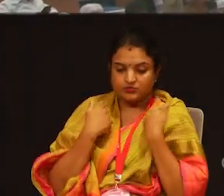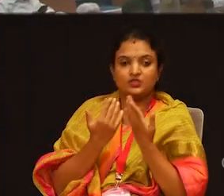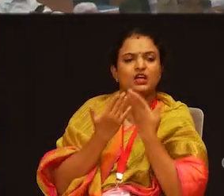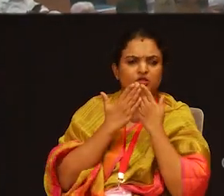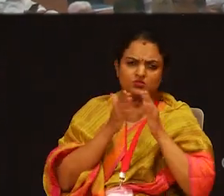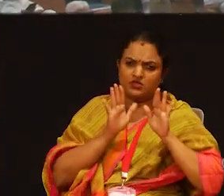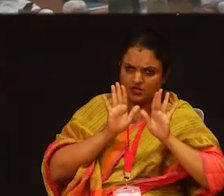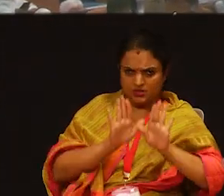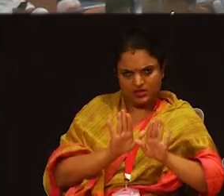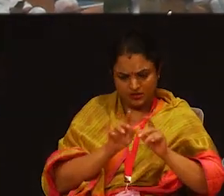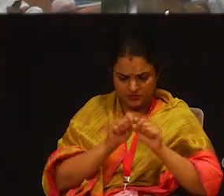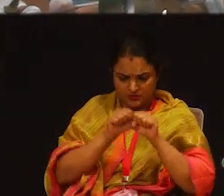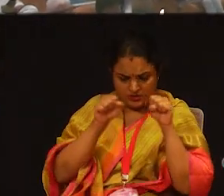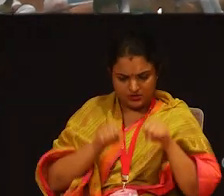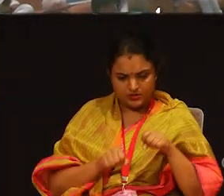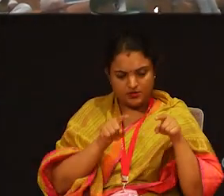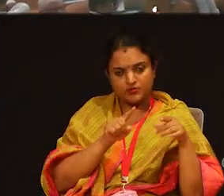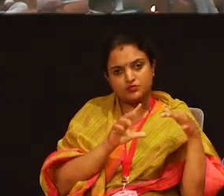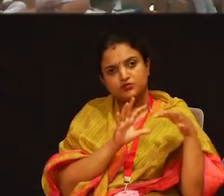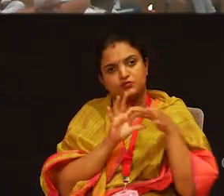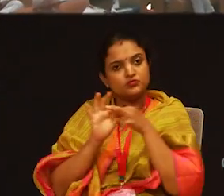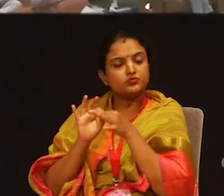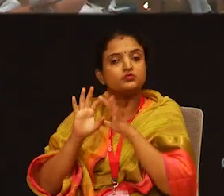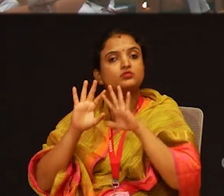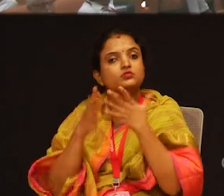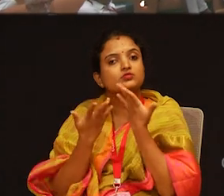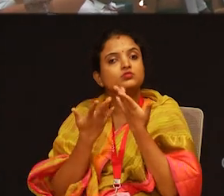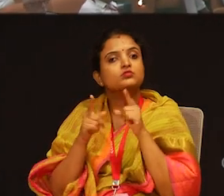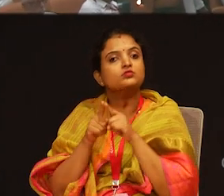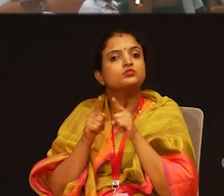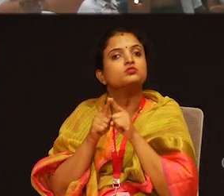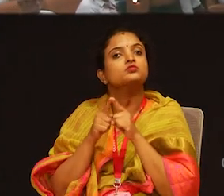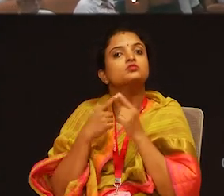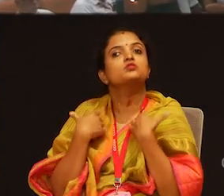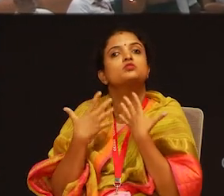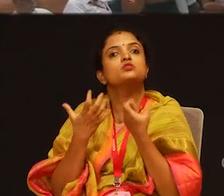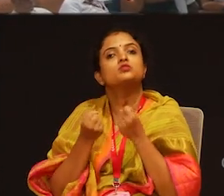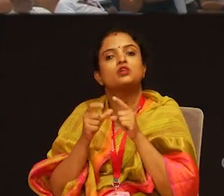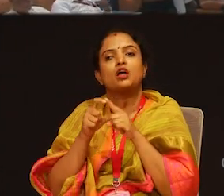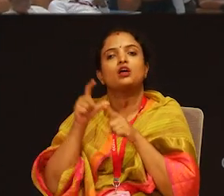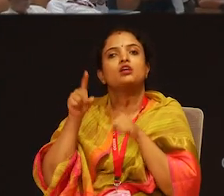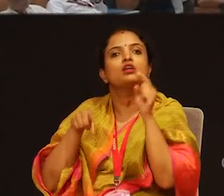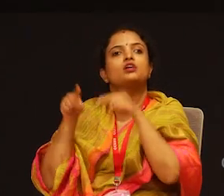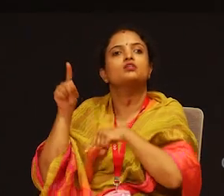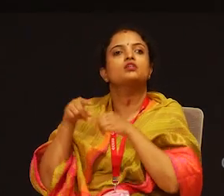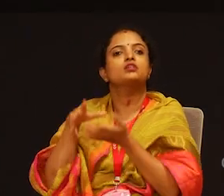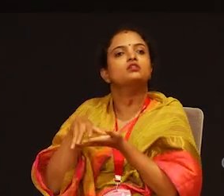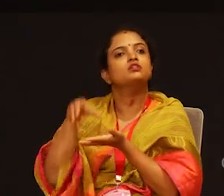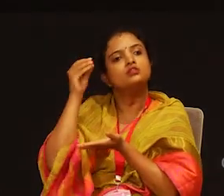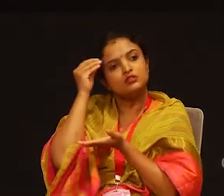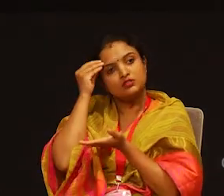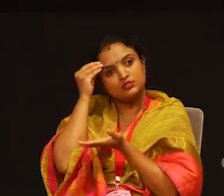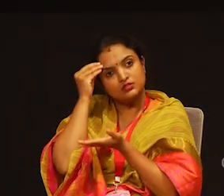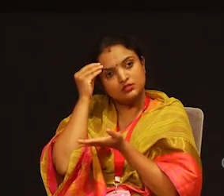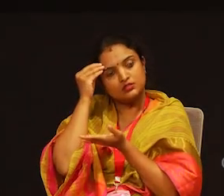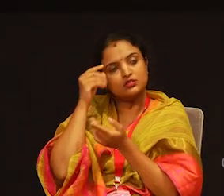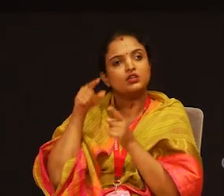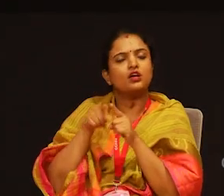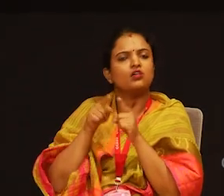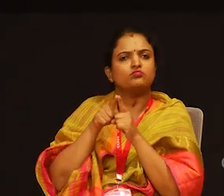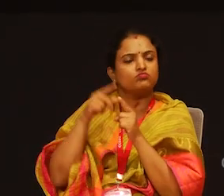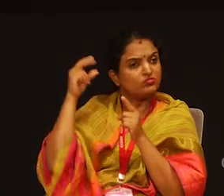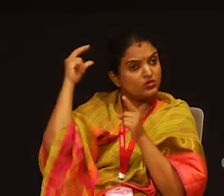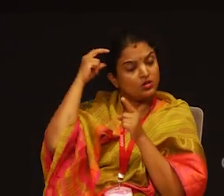educational systems often fall short of meeting the needs of diverse learners. Cognitive